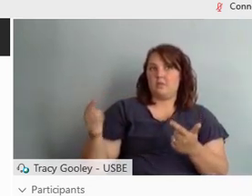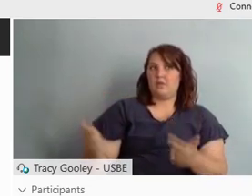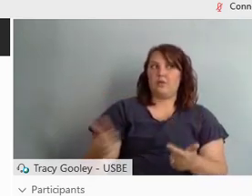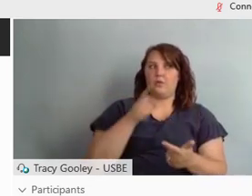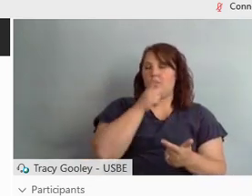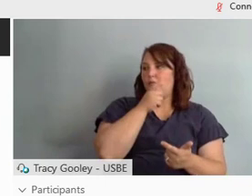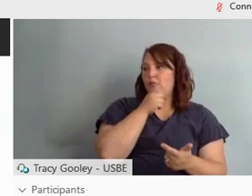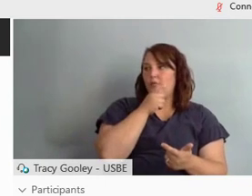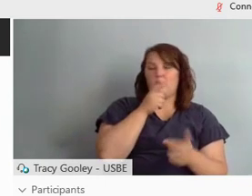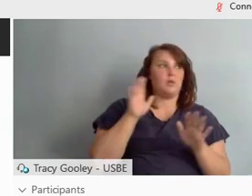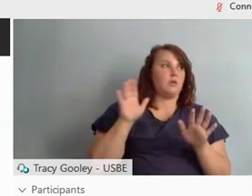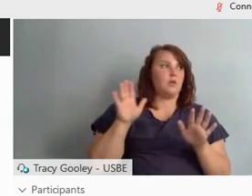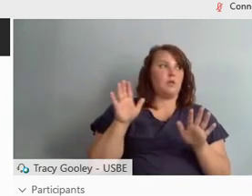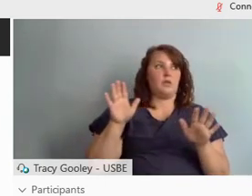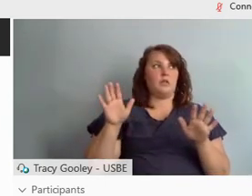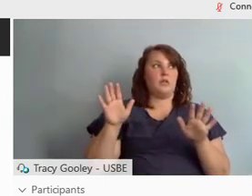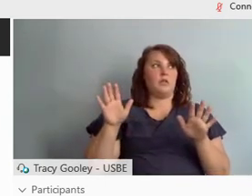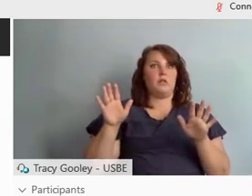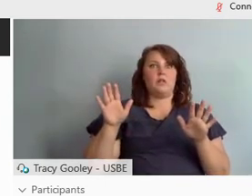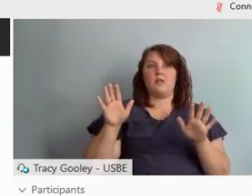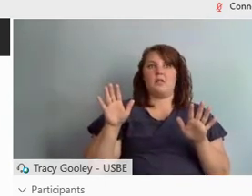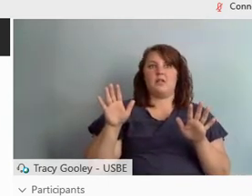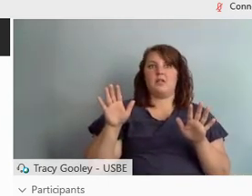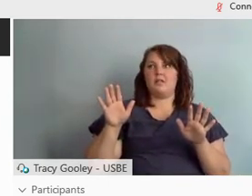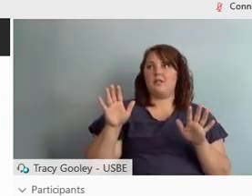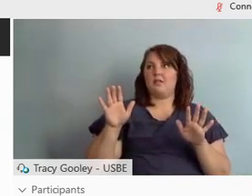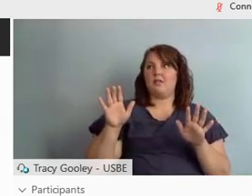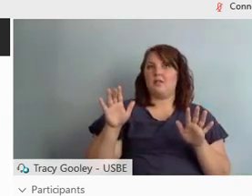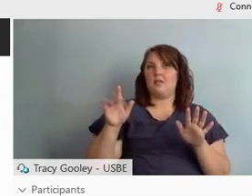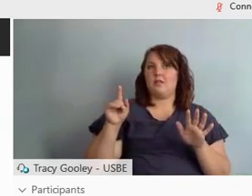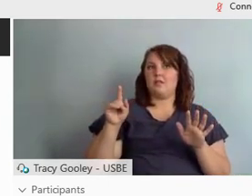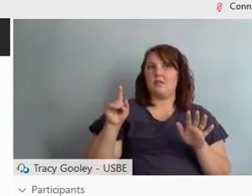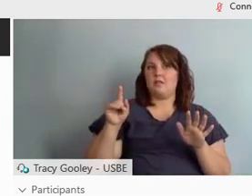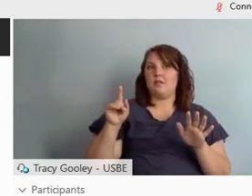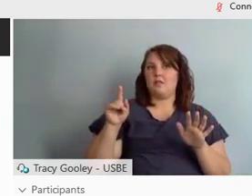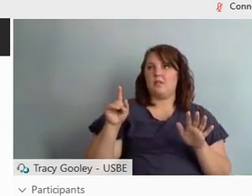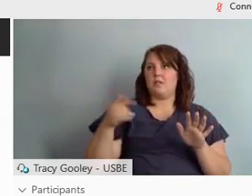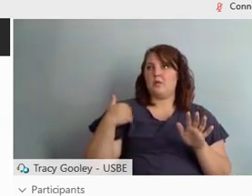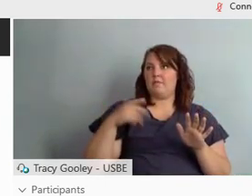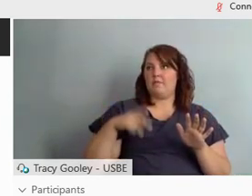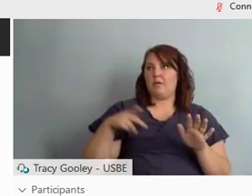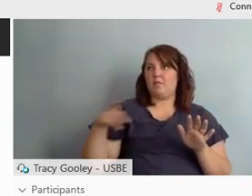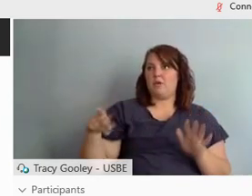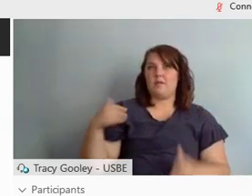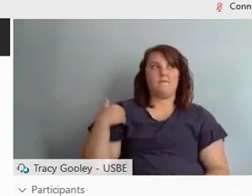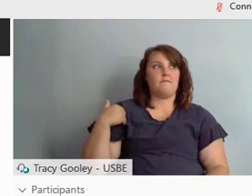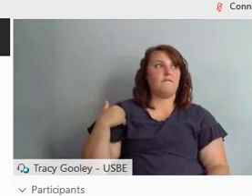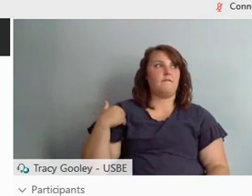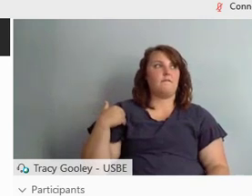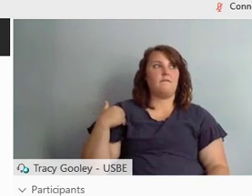turn this over to you. Do you have your PowerPoint?